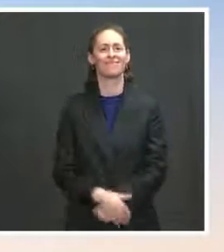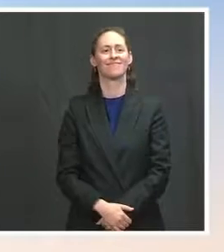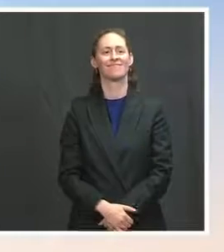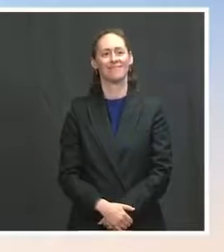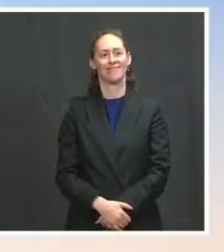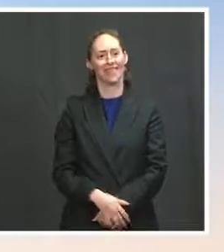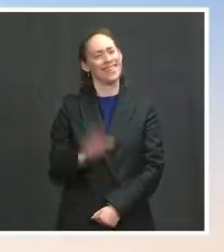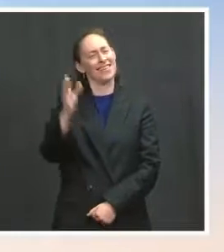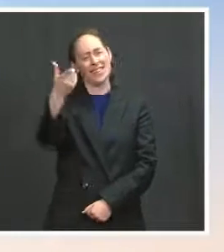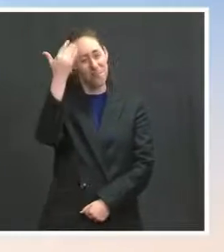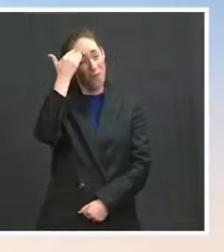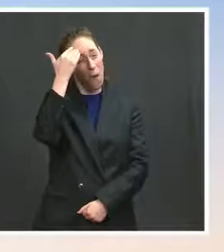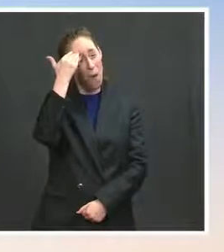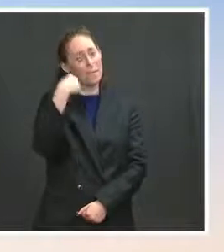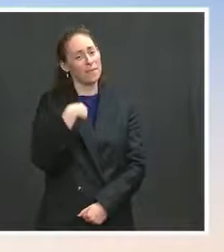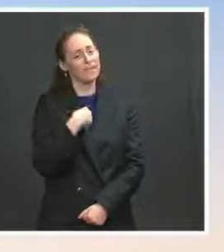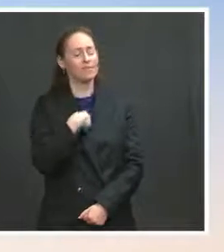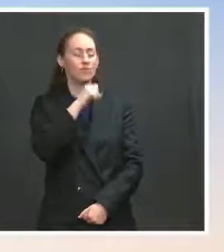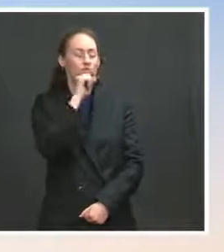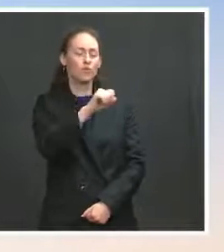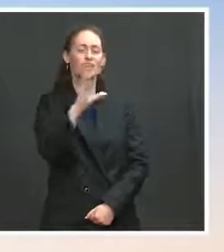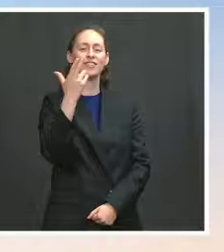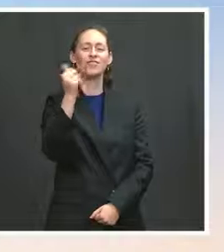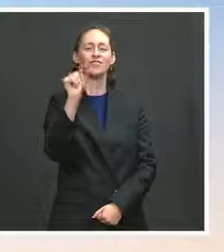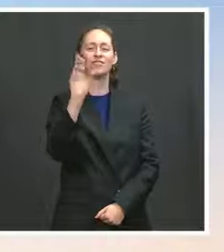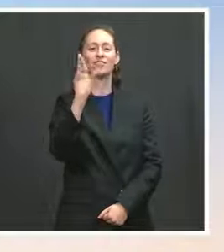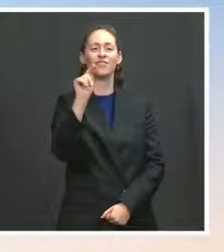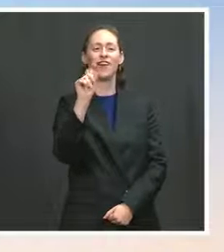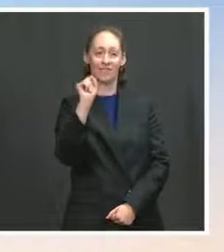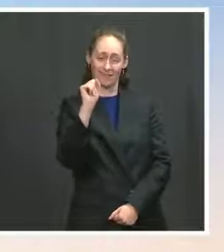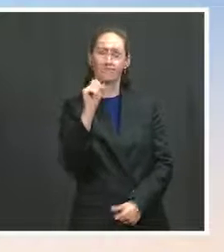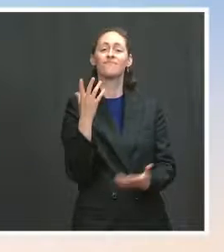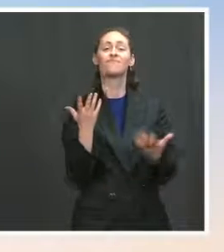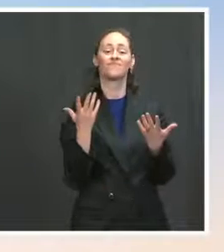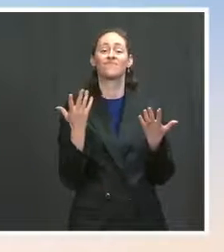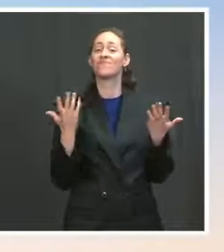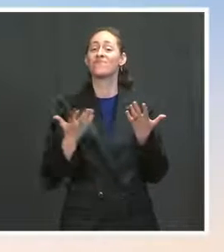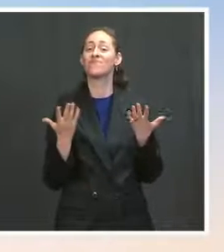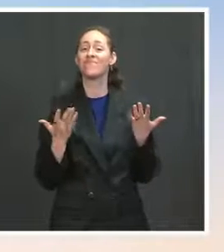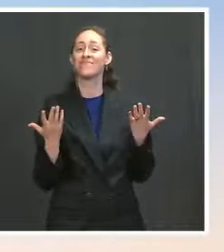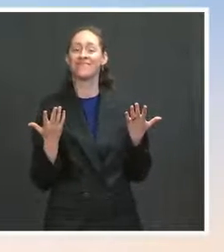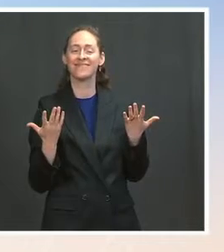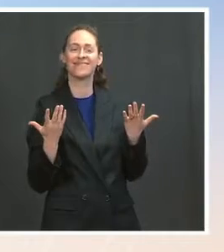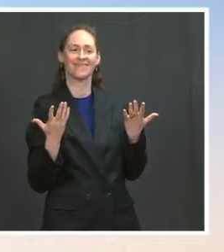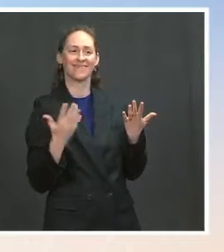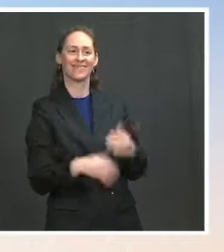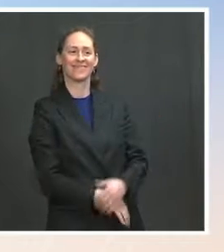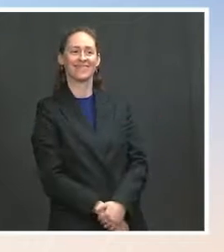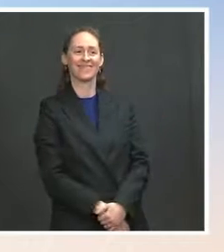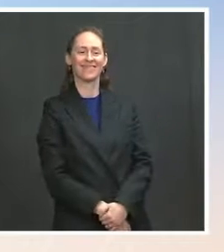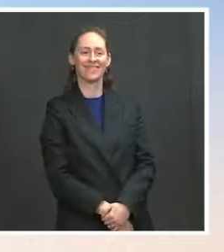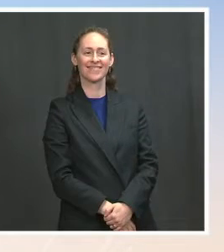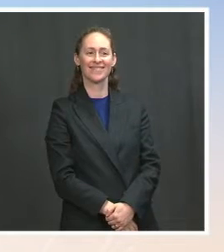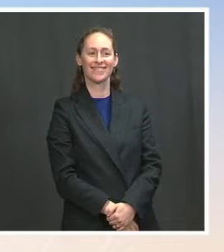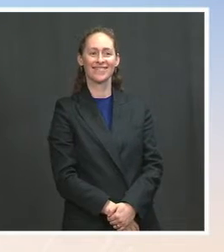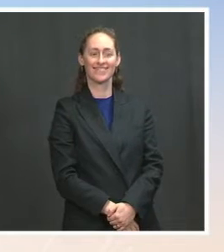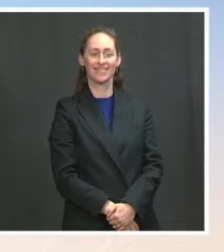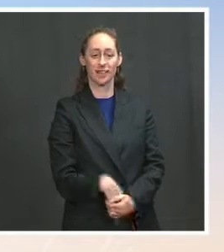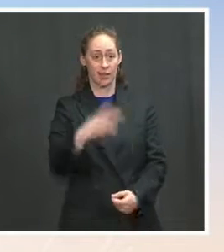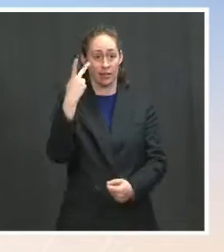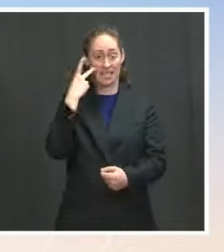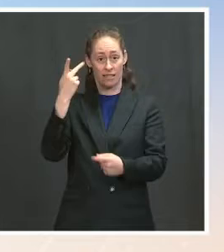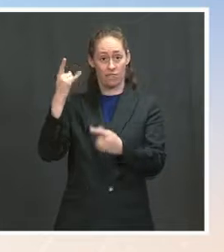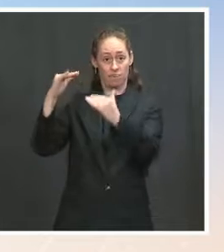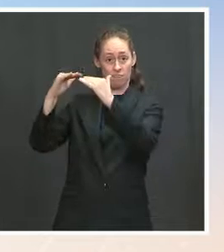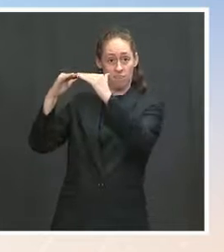In today's encouraging report, initial claims for unemployment insurance fell to their lowest level and below 400,000 for the first